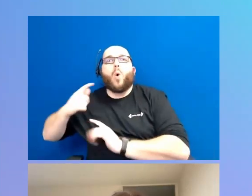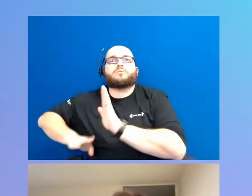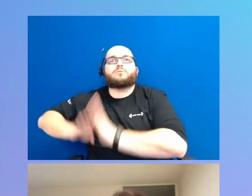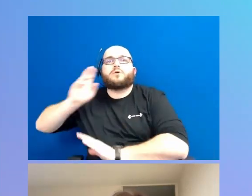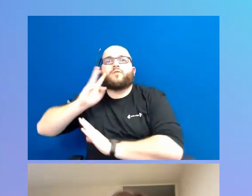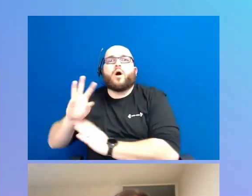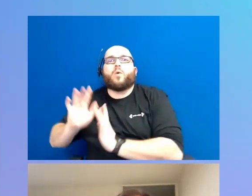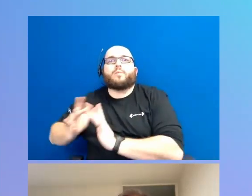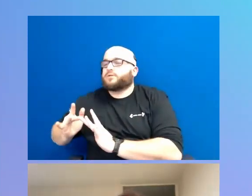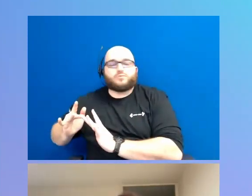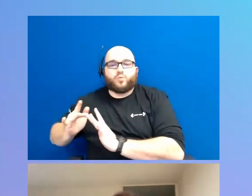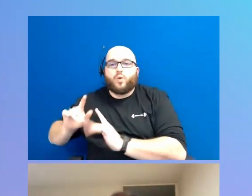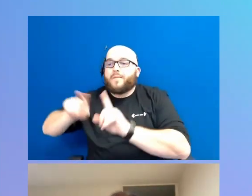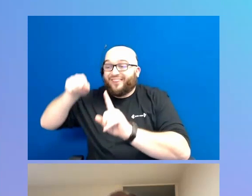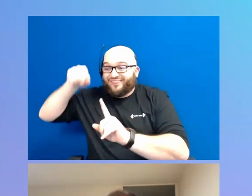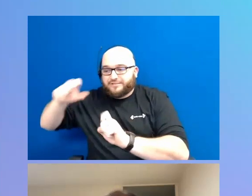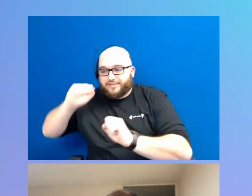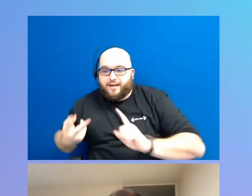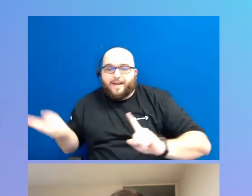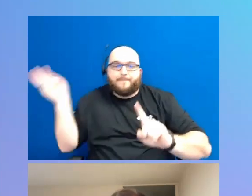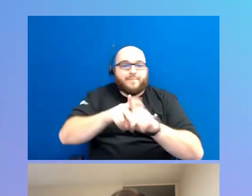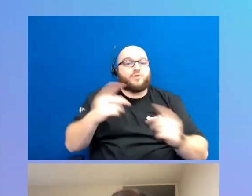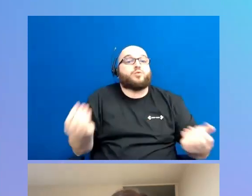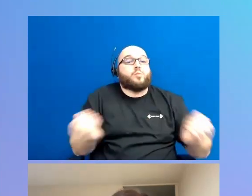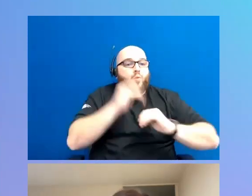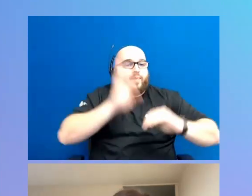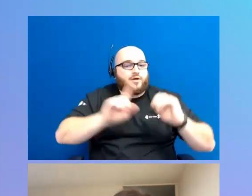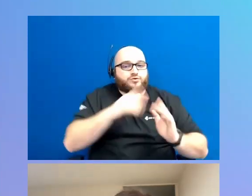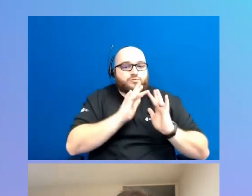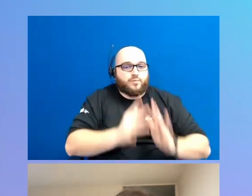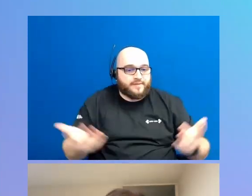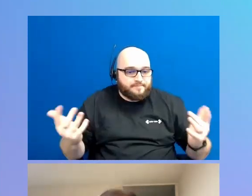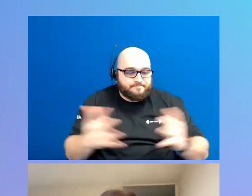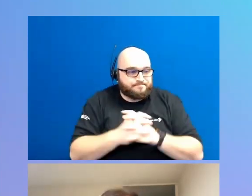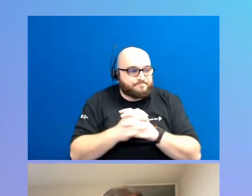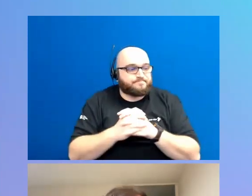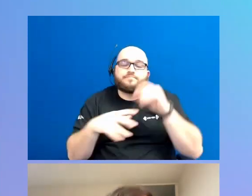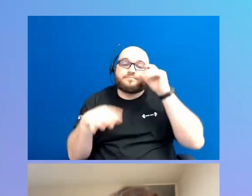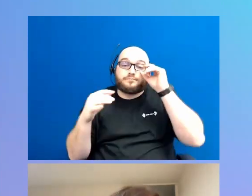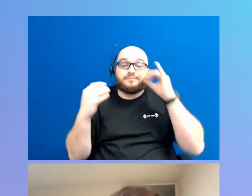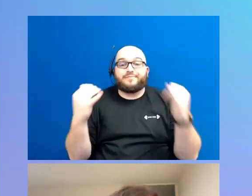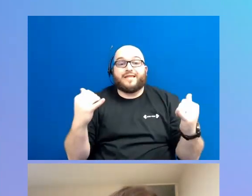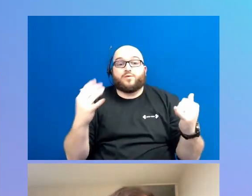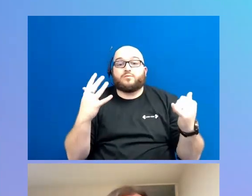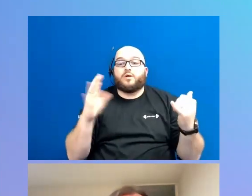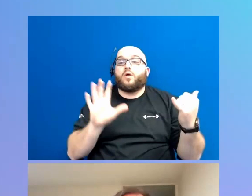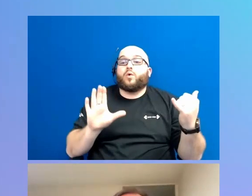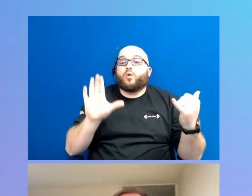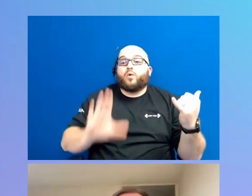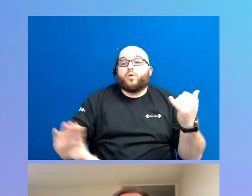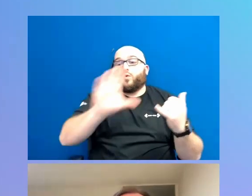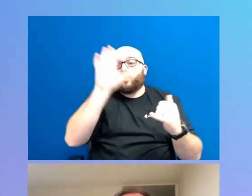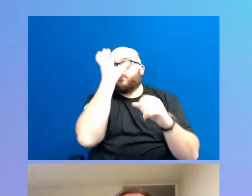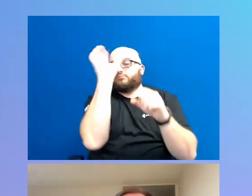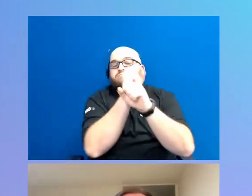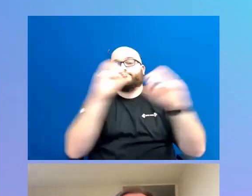principles and apply it beyond that. Now, what about your vision about